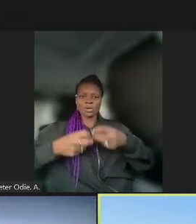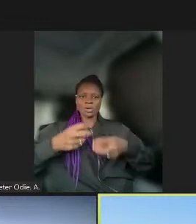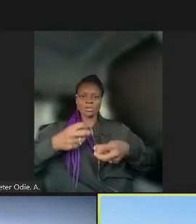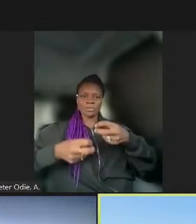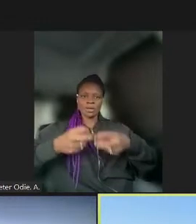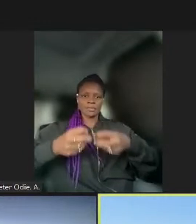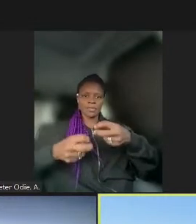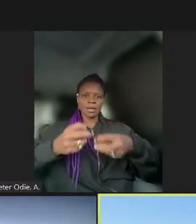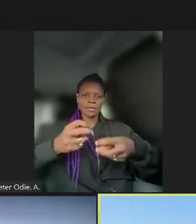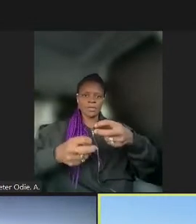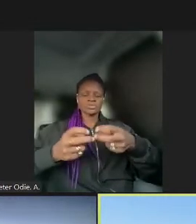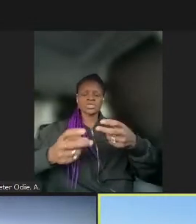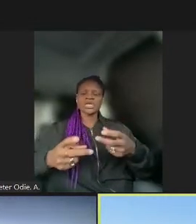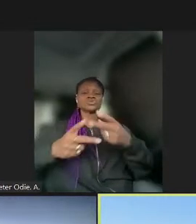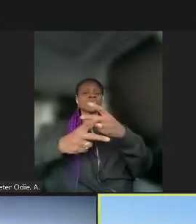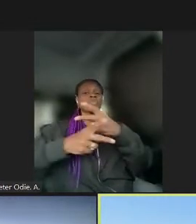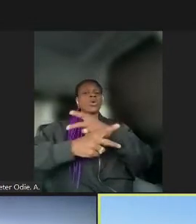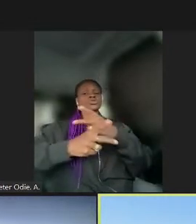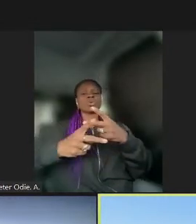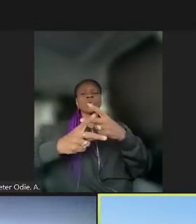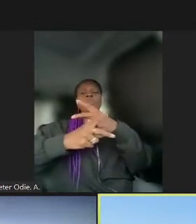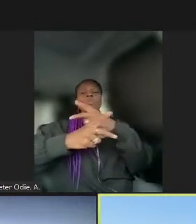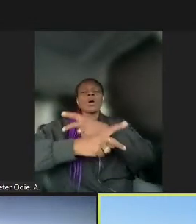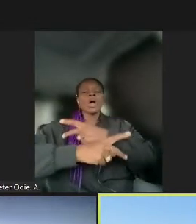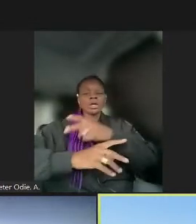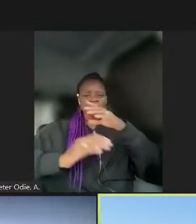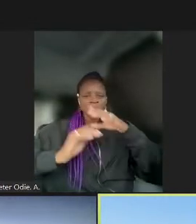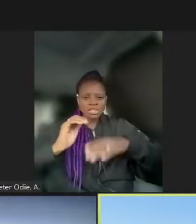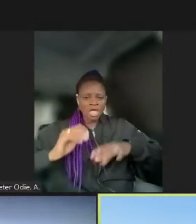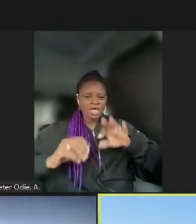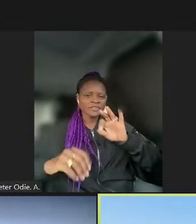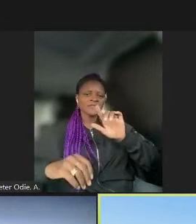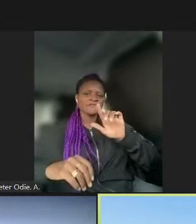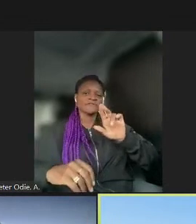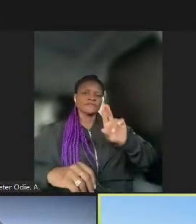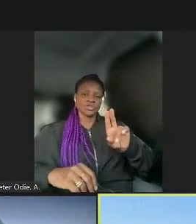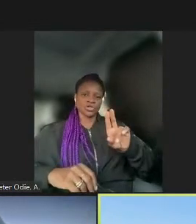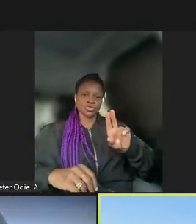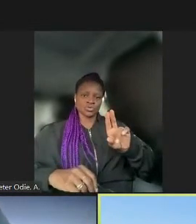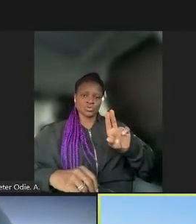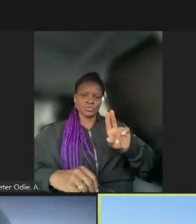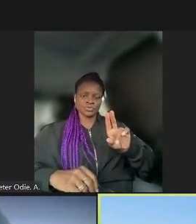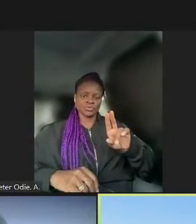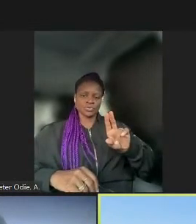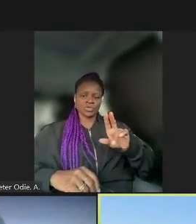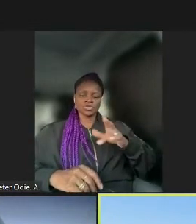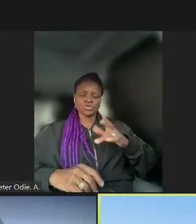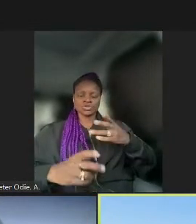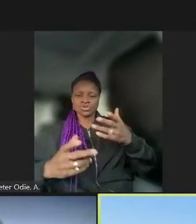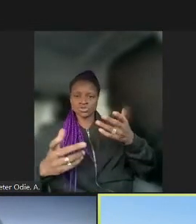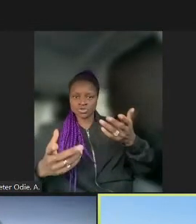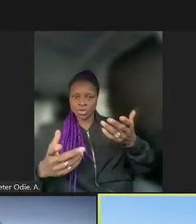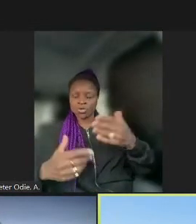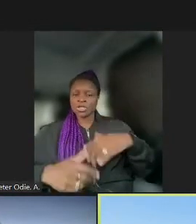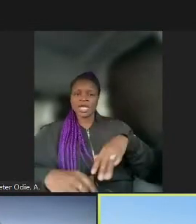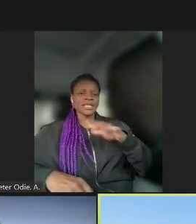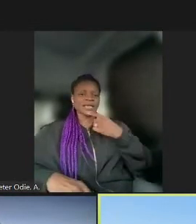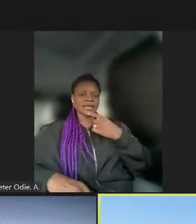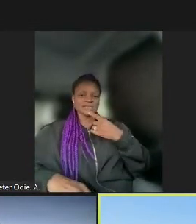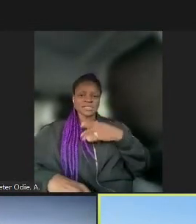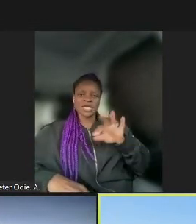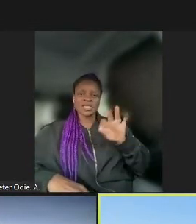flu that at most might cause, at absolute most, 60,000 a year or 120,000 a year compared to where we are now, which